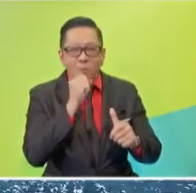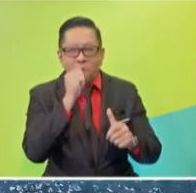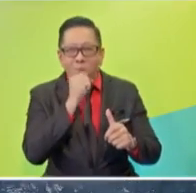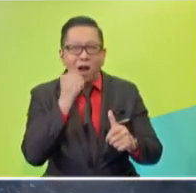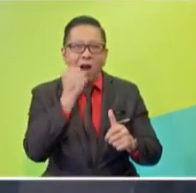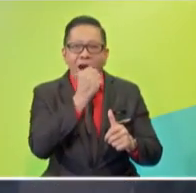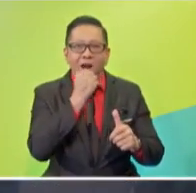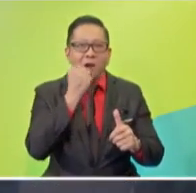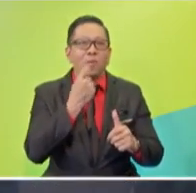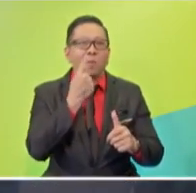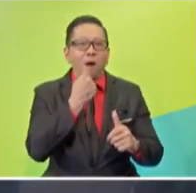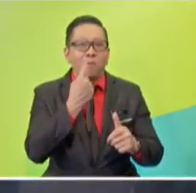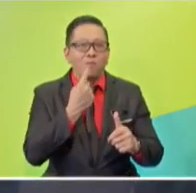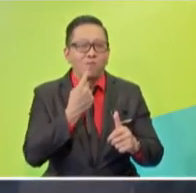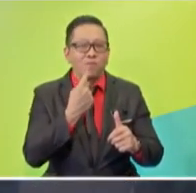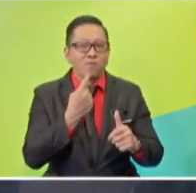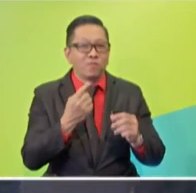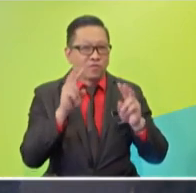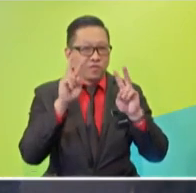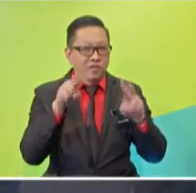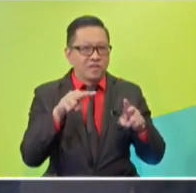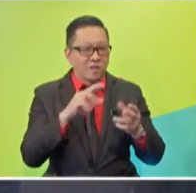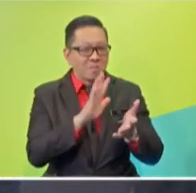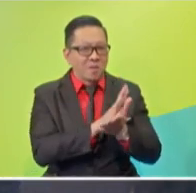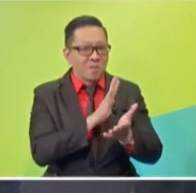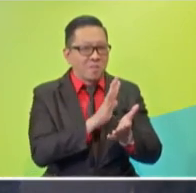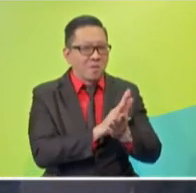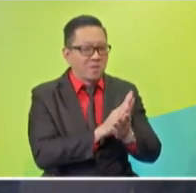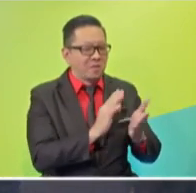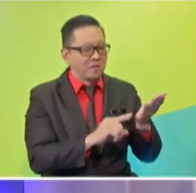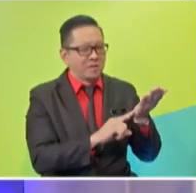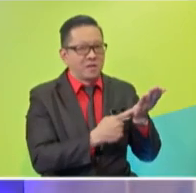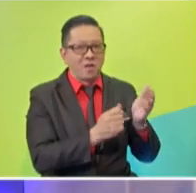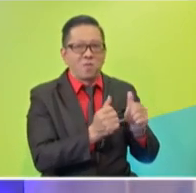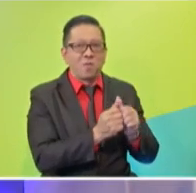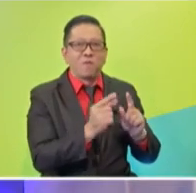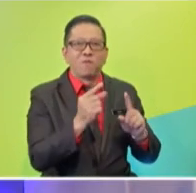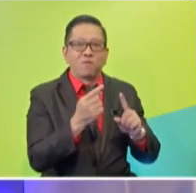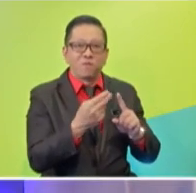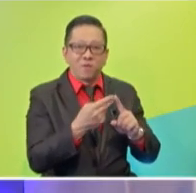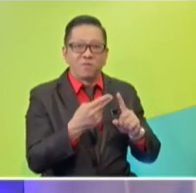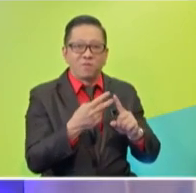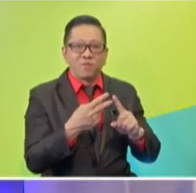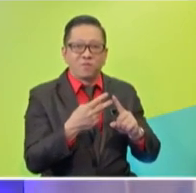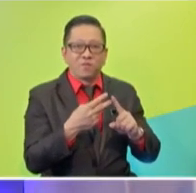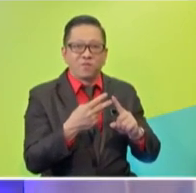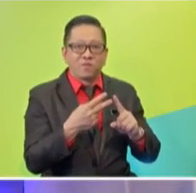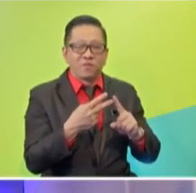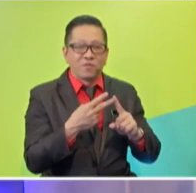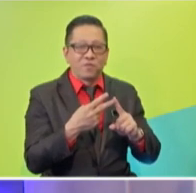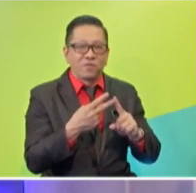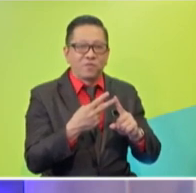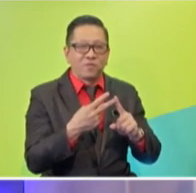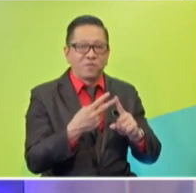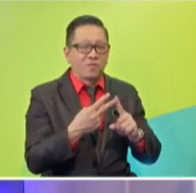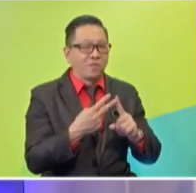could see here in the task sheet, it starts with the verbs, right? Warm, write, put, look, spit, move. So